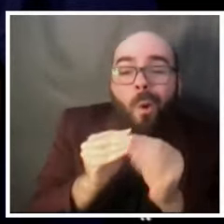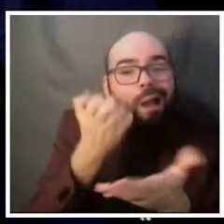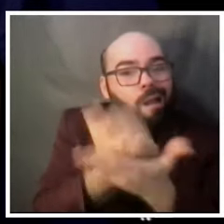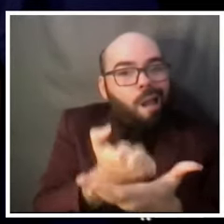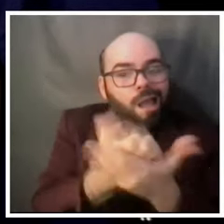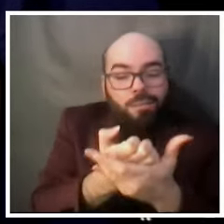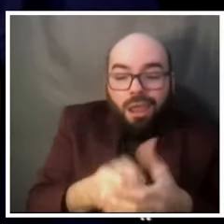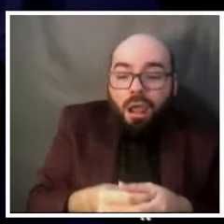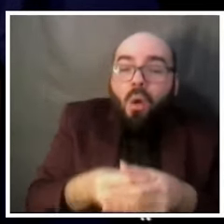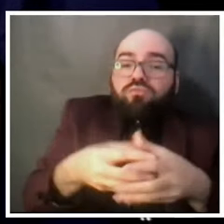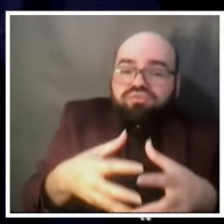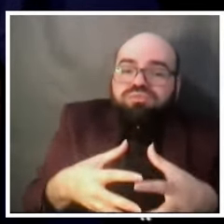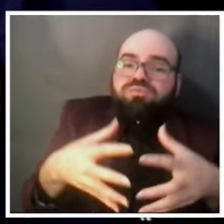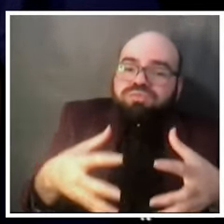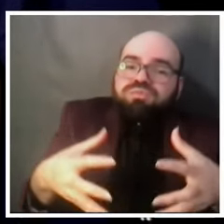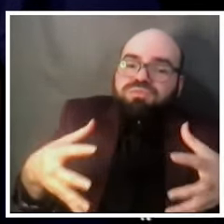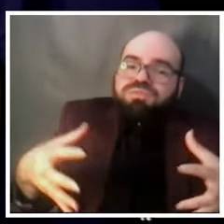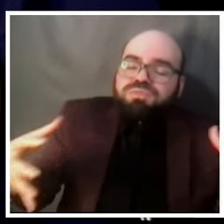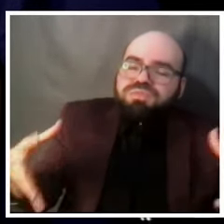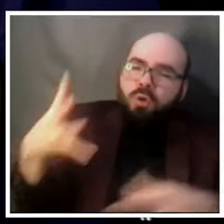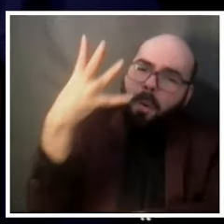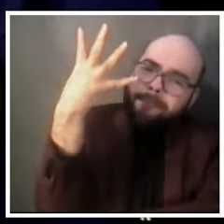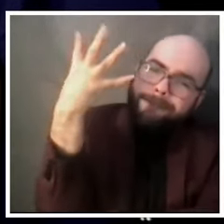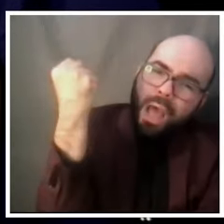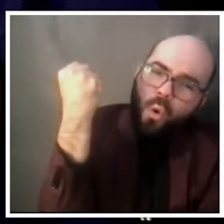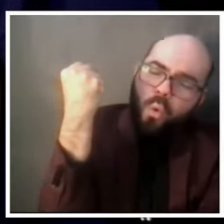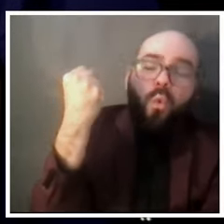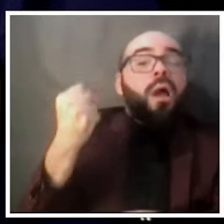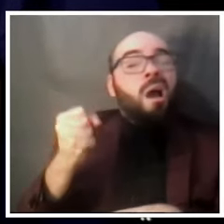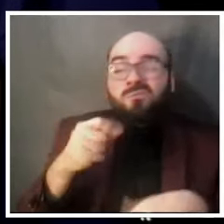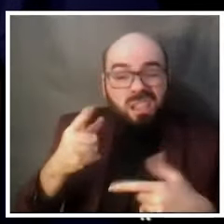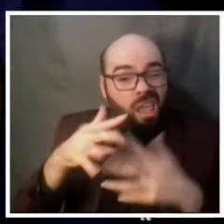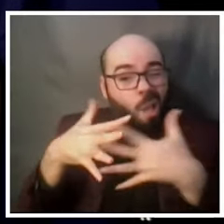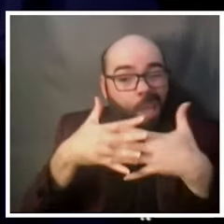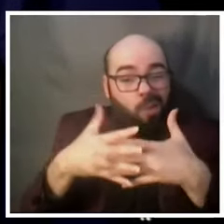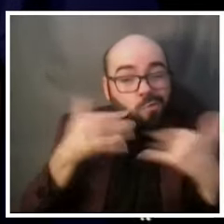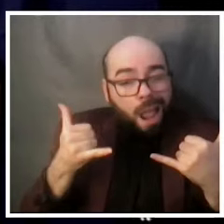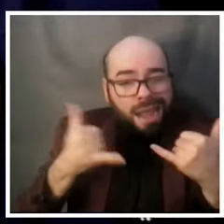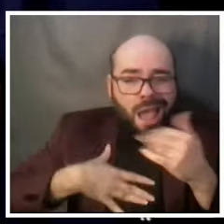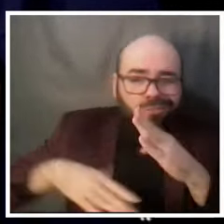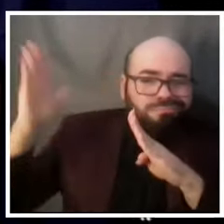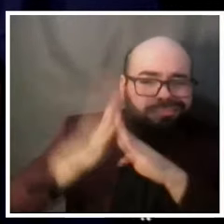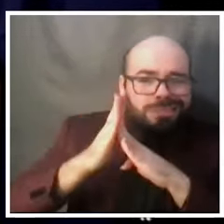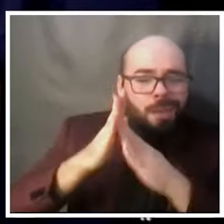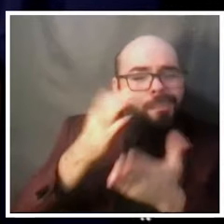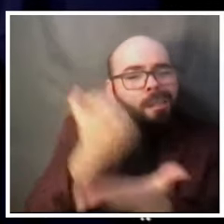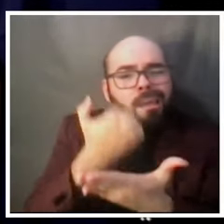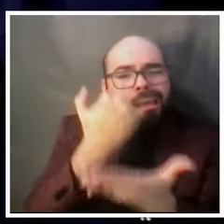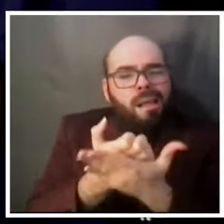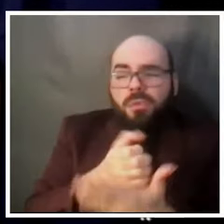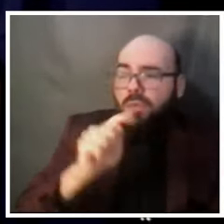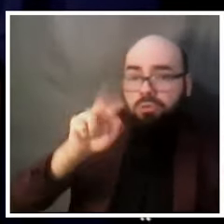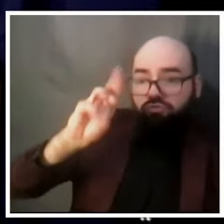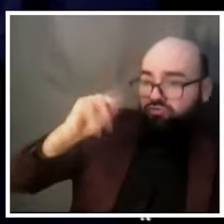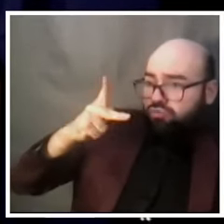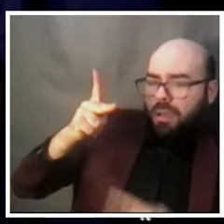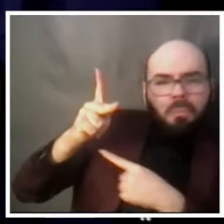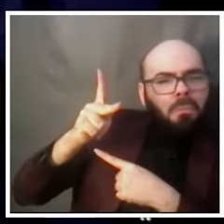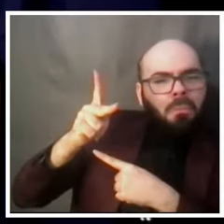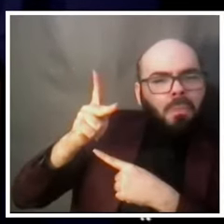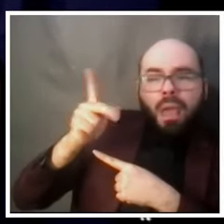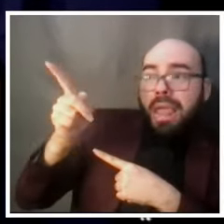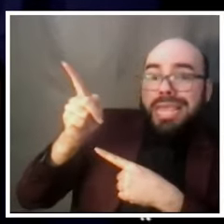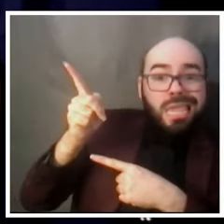We have the most successful economy in the world today. But folks, how does Trump pay for these billionaire tax cuts?